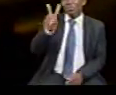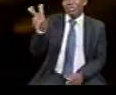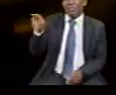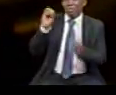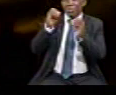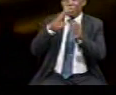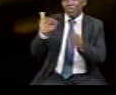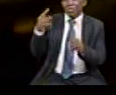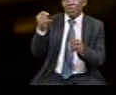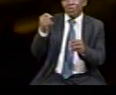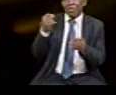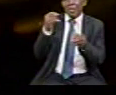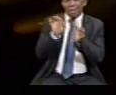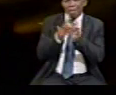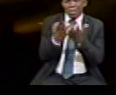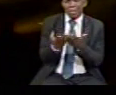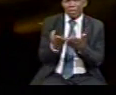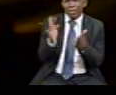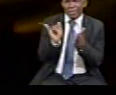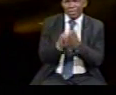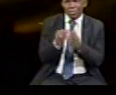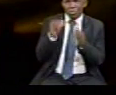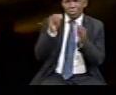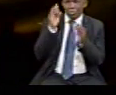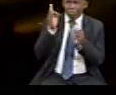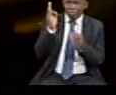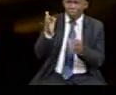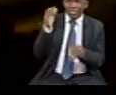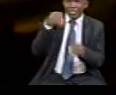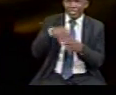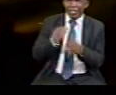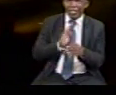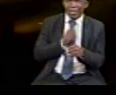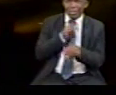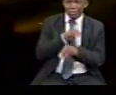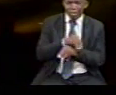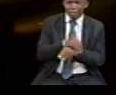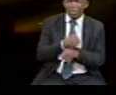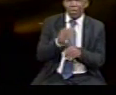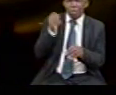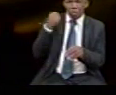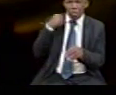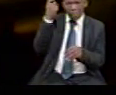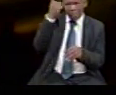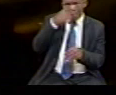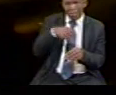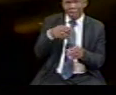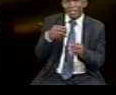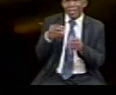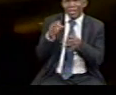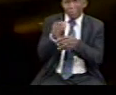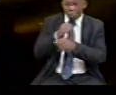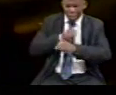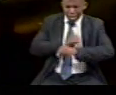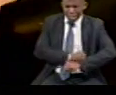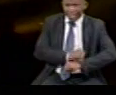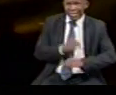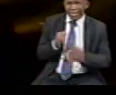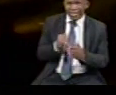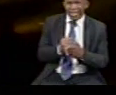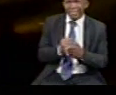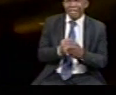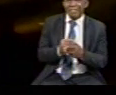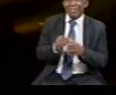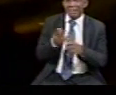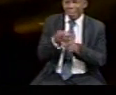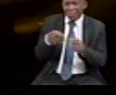were emphasized in our ministry. Let's watch, guard them jealously. This is not the time to begin to say, well, it doesn't